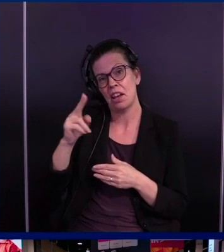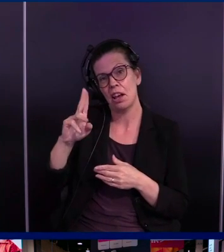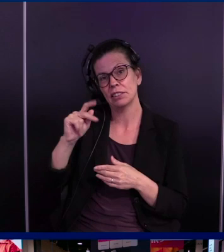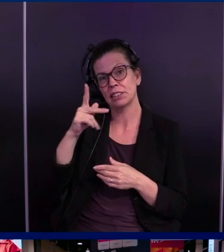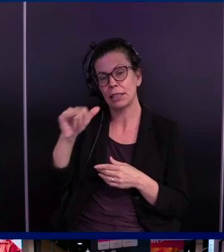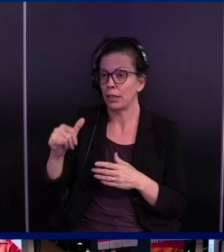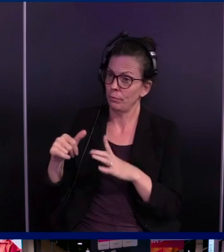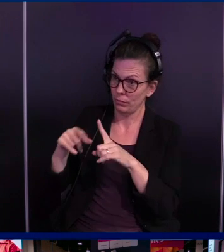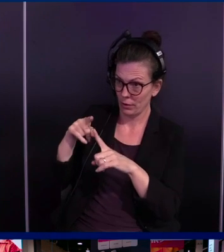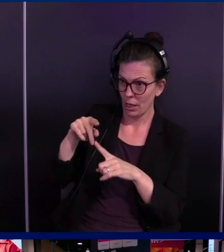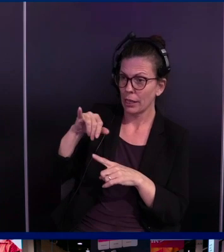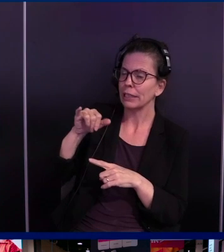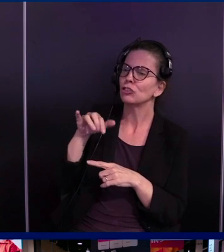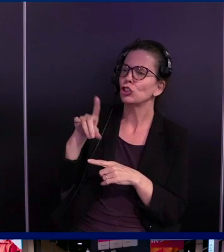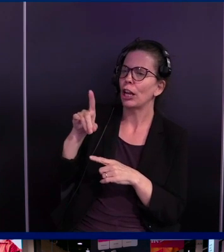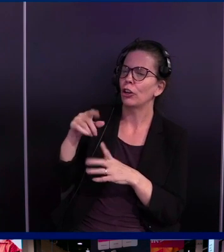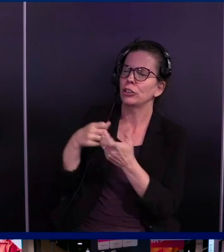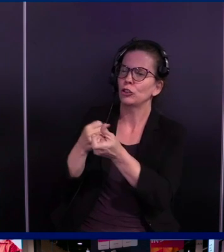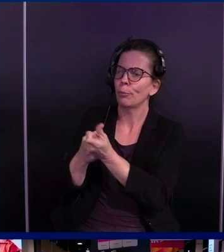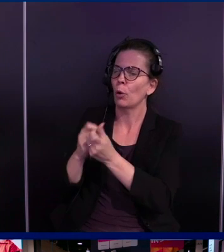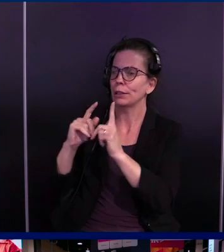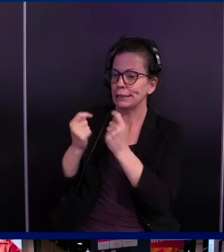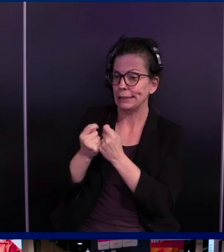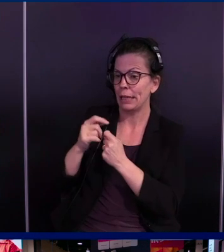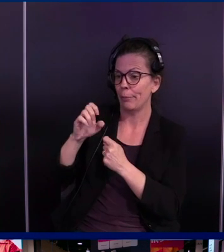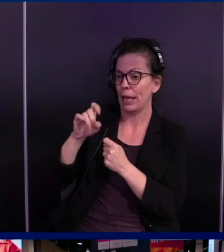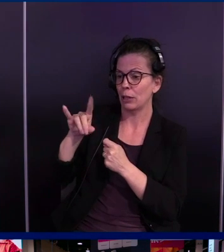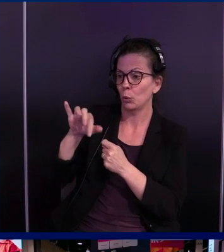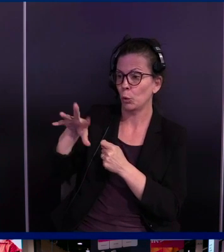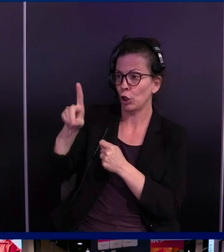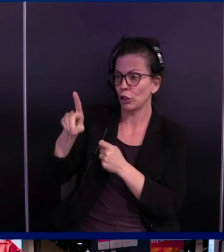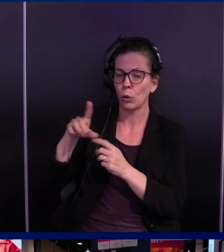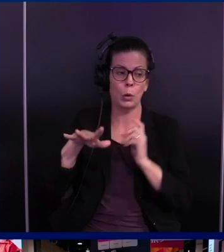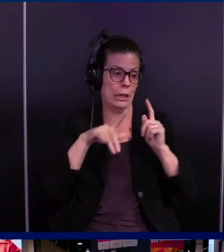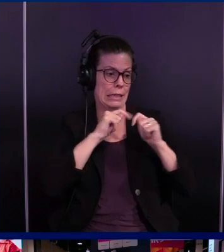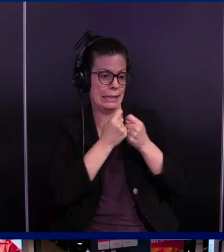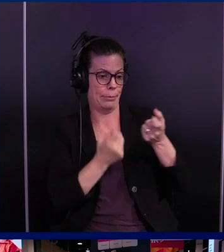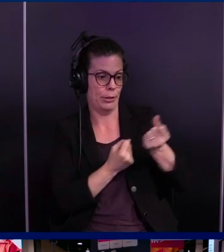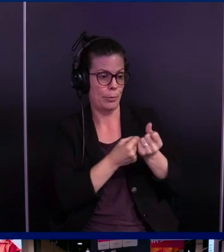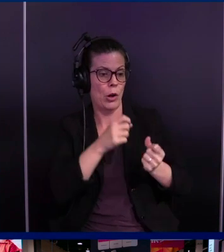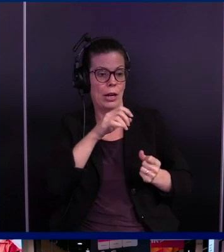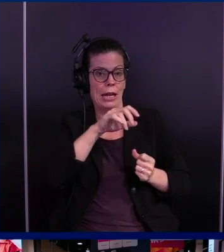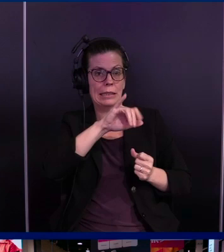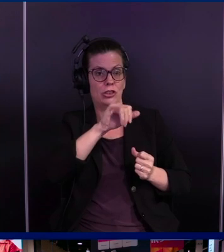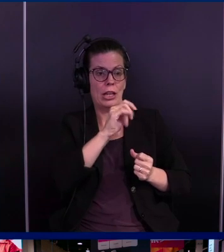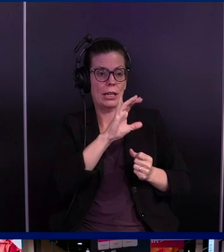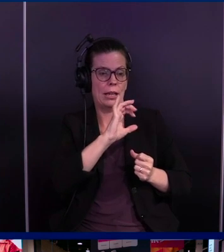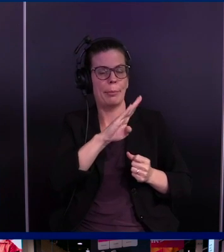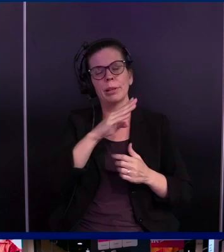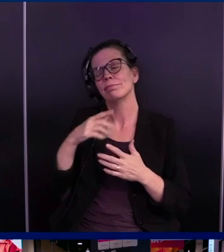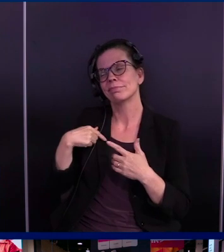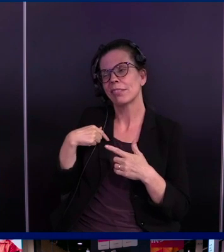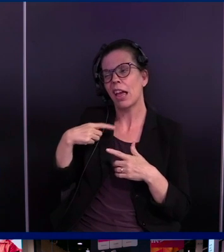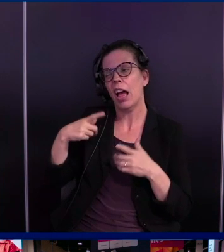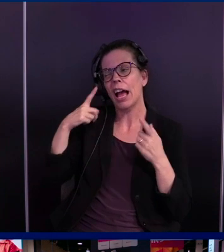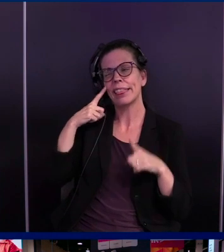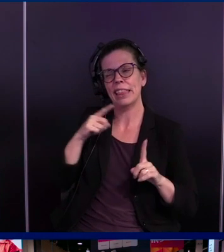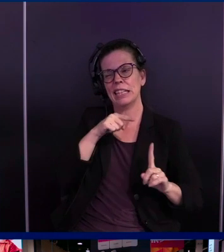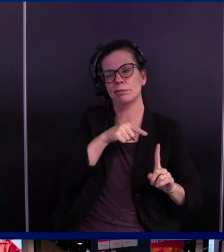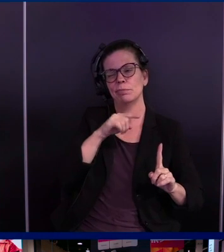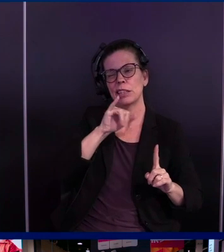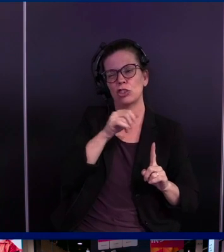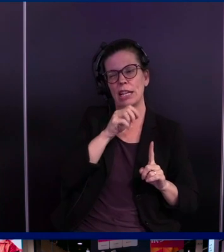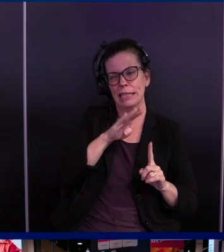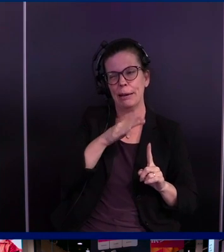Edward or Team Jacob? I'd have to go Team Jacob, I think. Oh, nice. Yeah. Nice. Going with the wolf family. wolves, Yeah, go on the wolf. Yeah. Wolf Yeah.